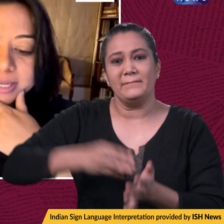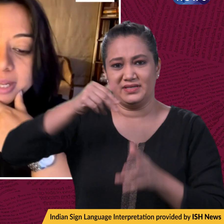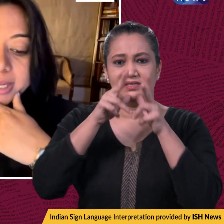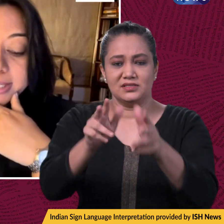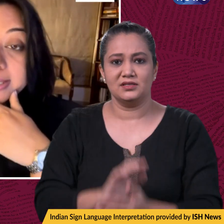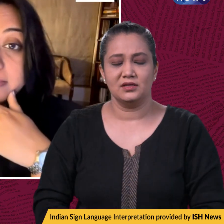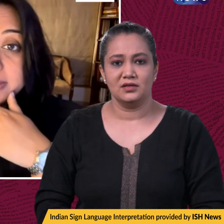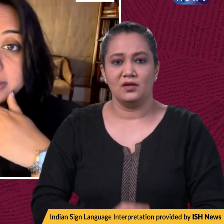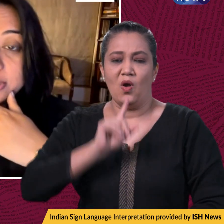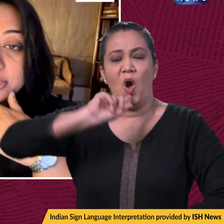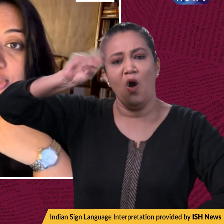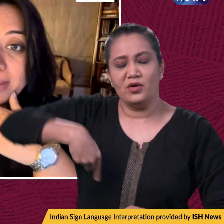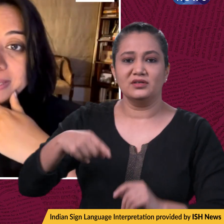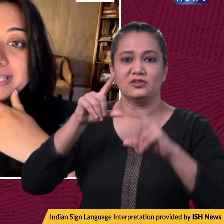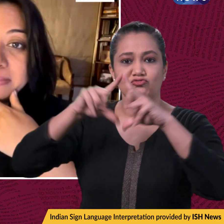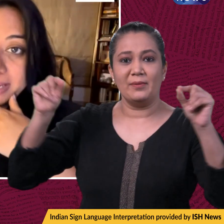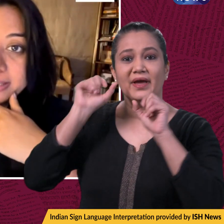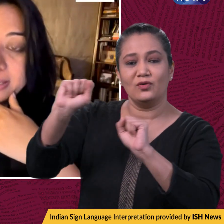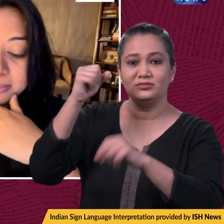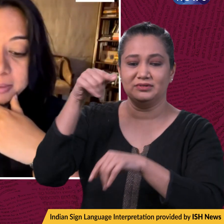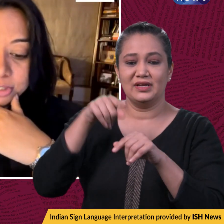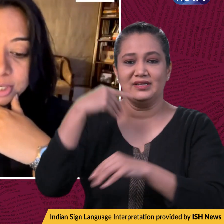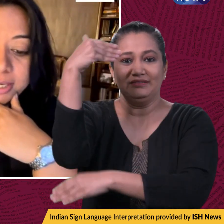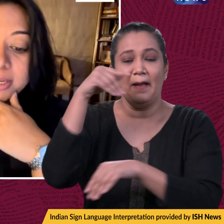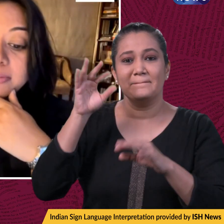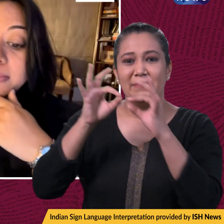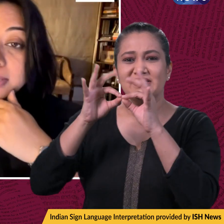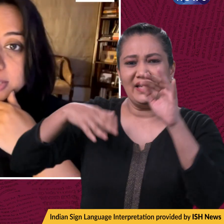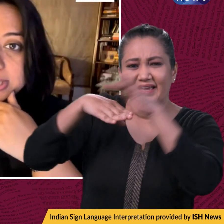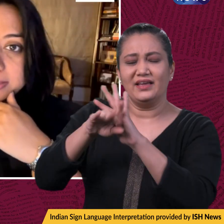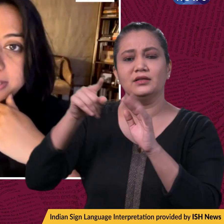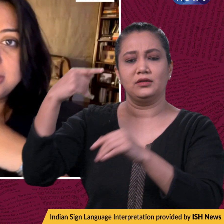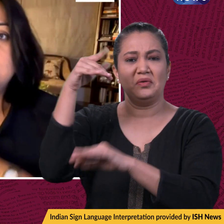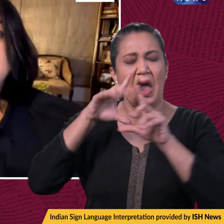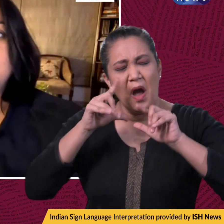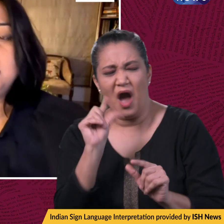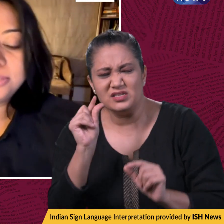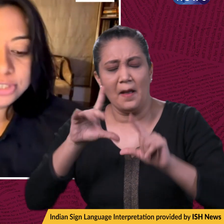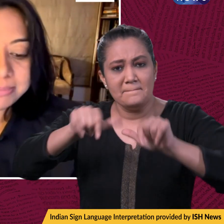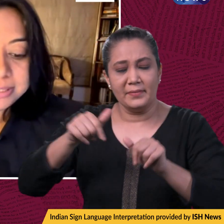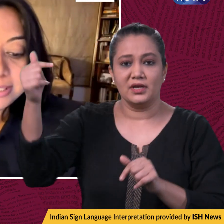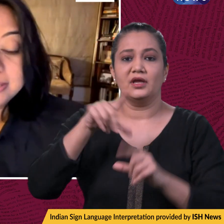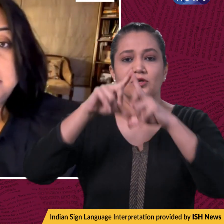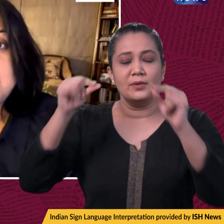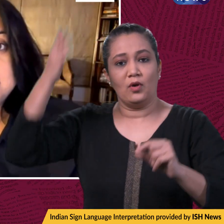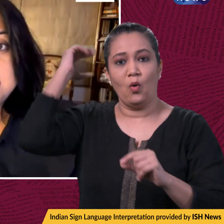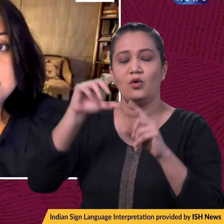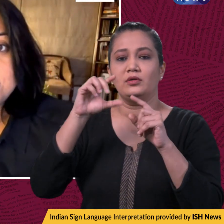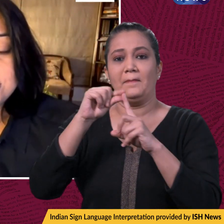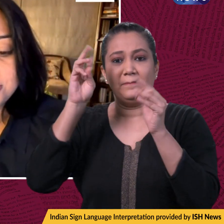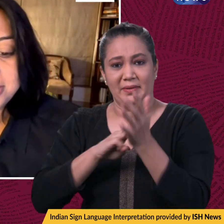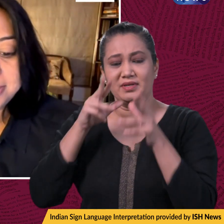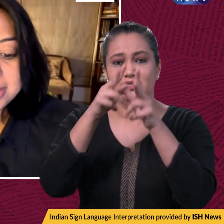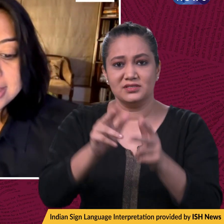on Wednesday summoned the Japanese ambassador in Beijing for an emergency meeting after former Japanese Prime